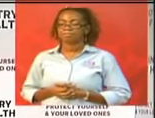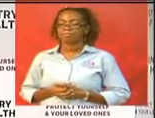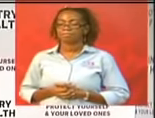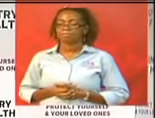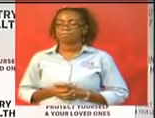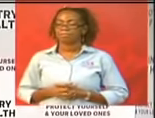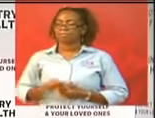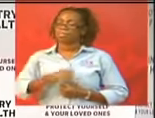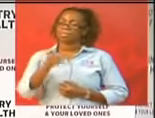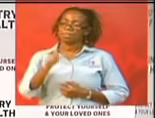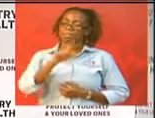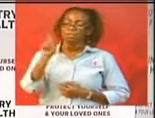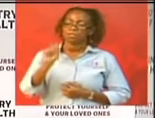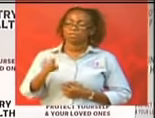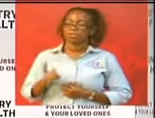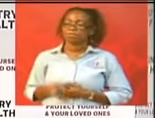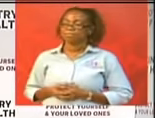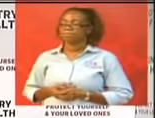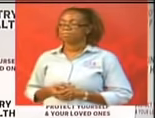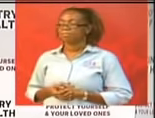CNC3.